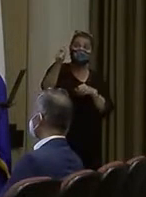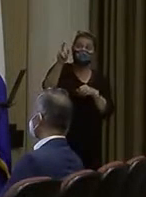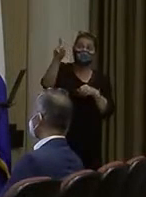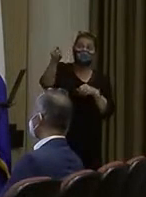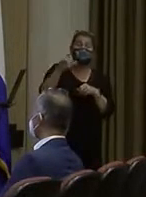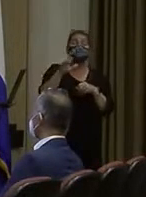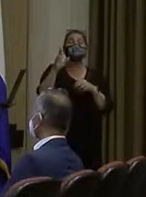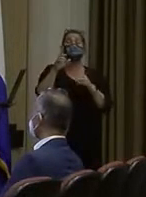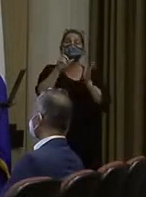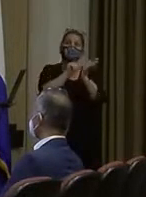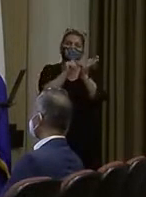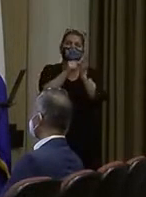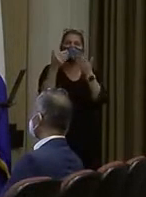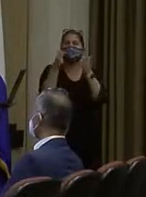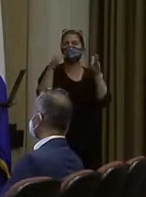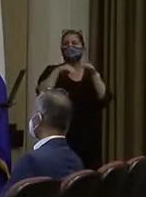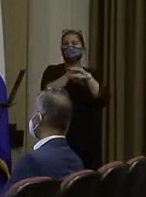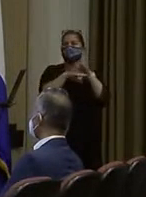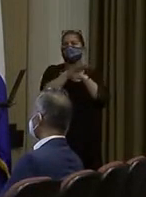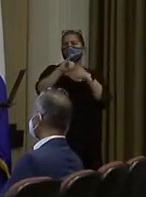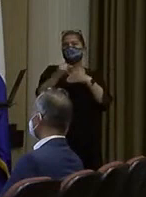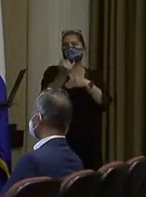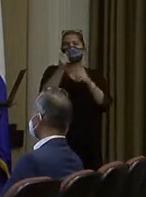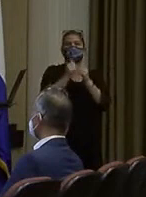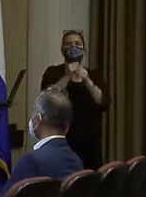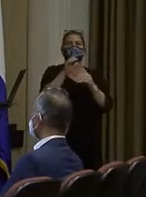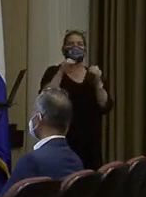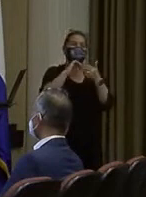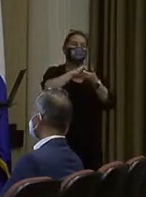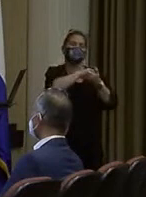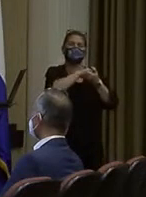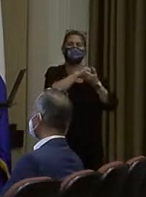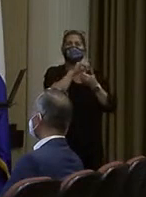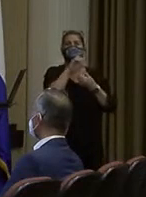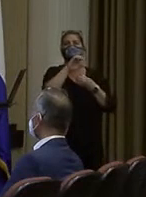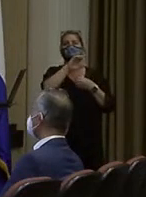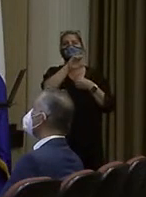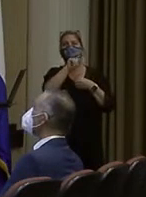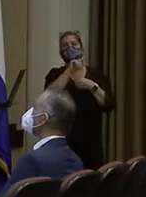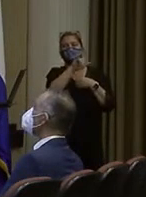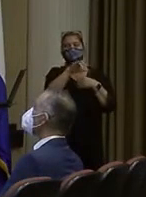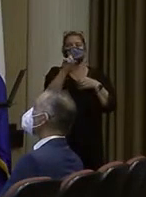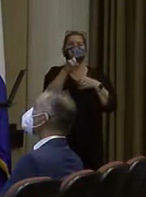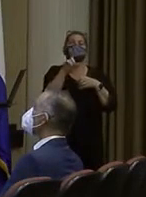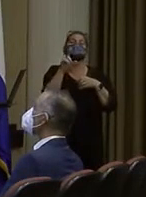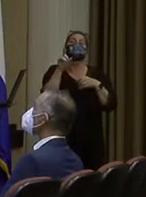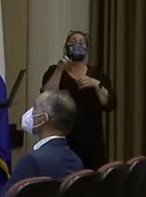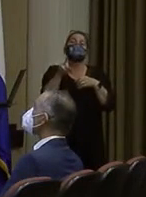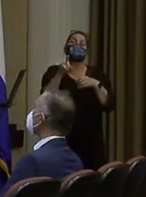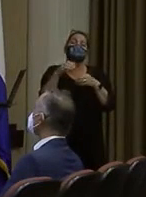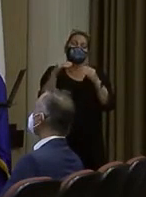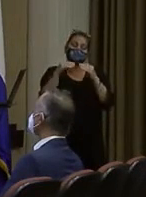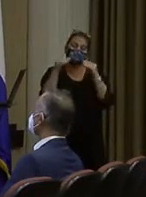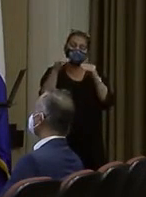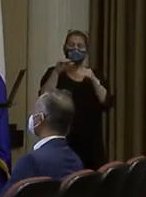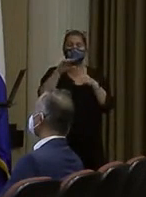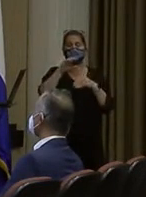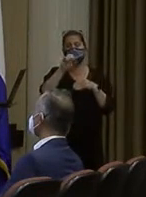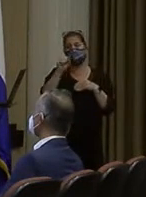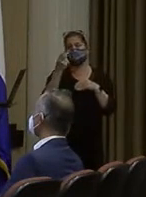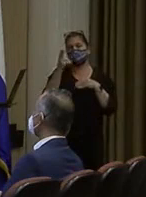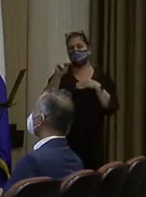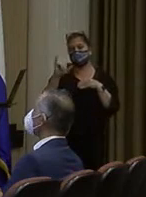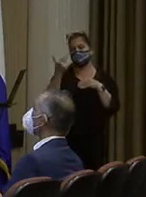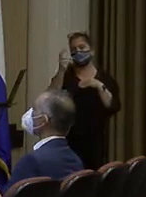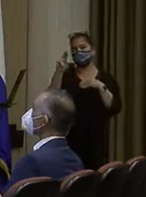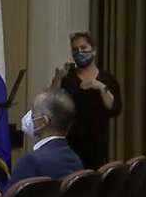is published in an open access journal with my colleague, Dr. Tony Saya at San Diego State University, and my colleague, Dr. Sarah